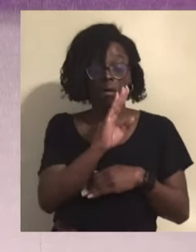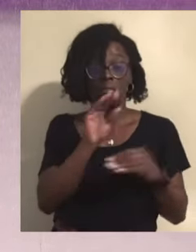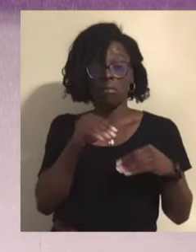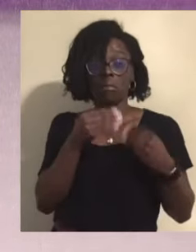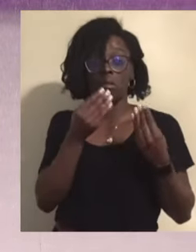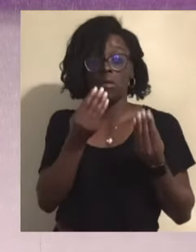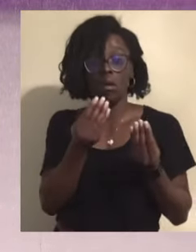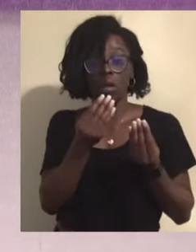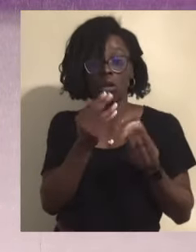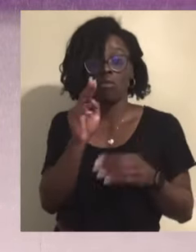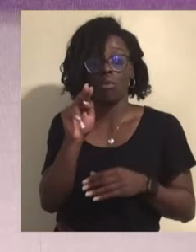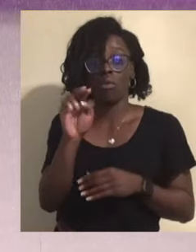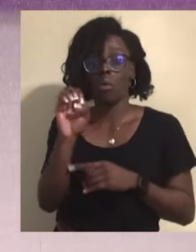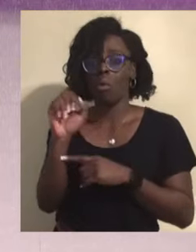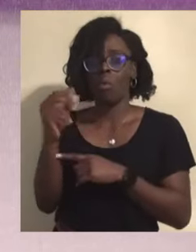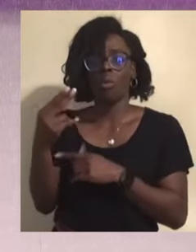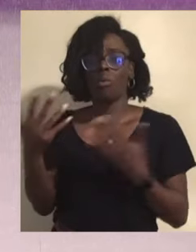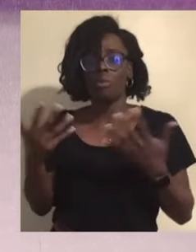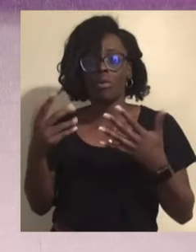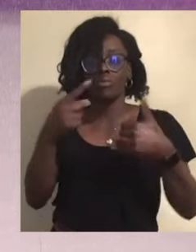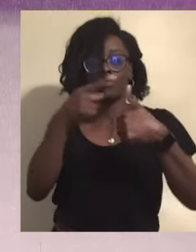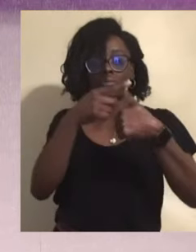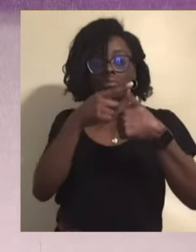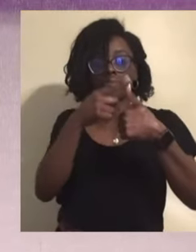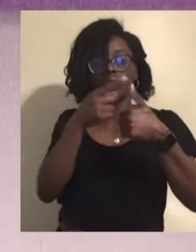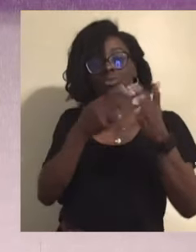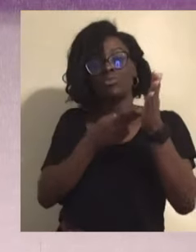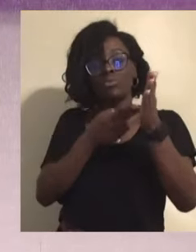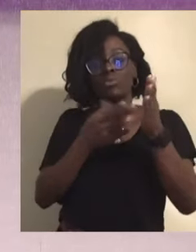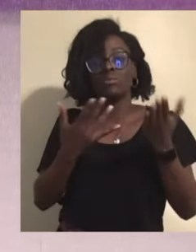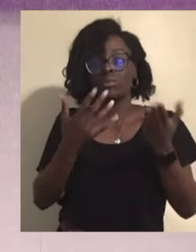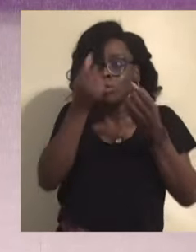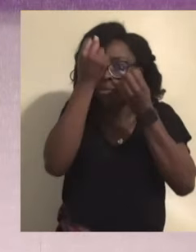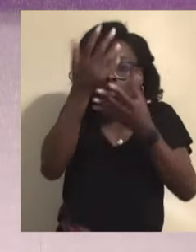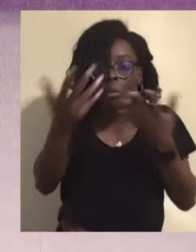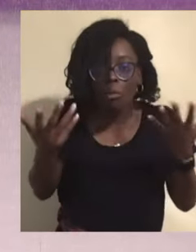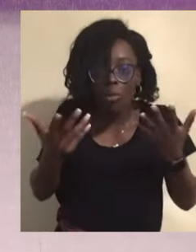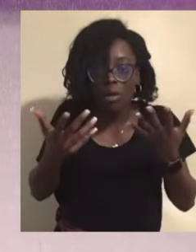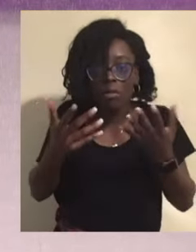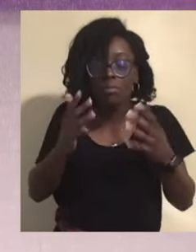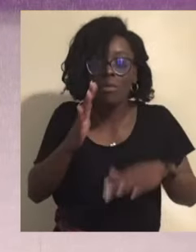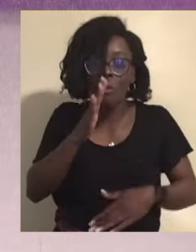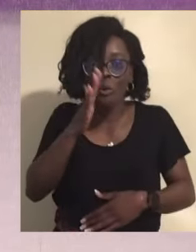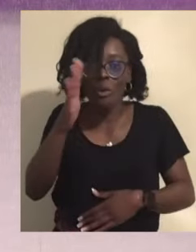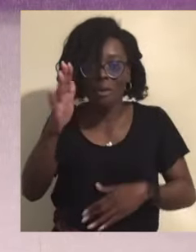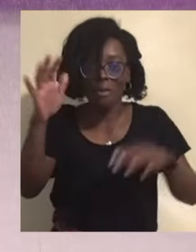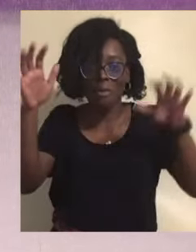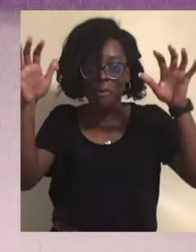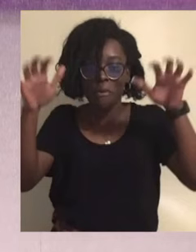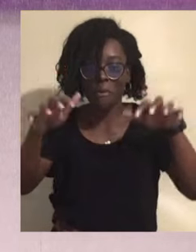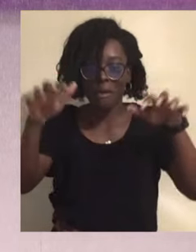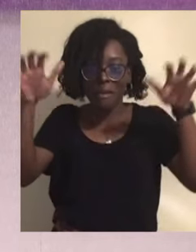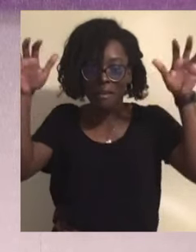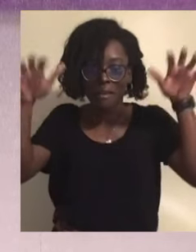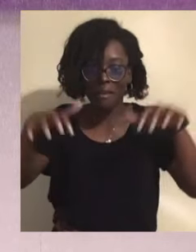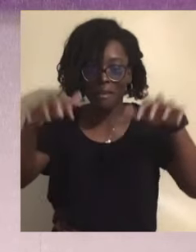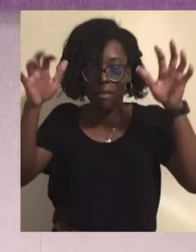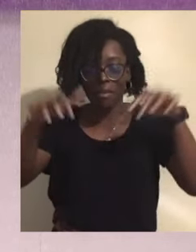going to rain. I know, Noah, you have never seen rain